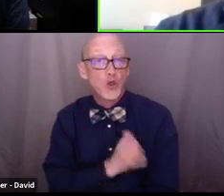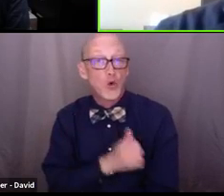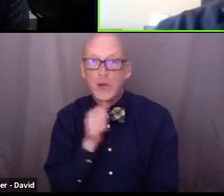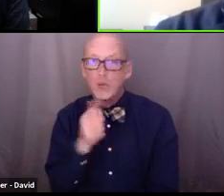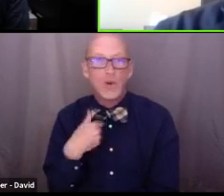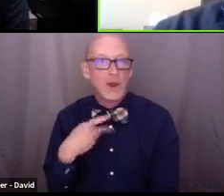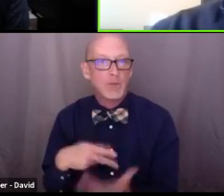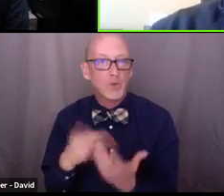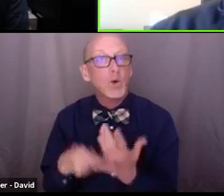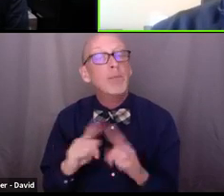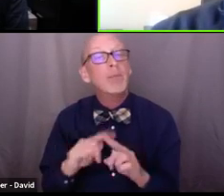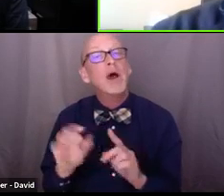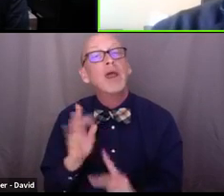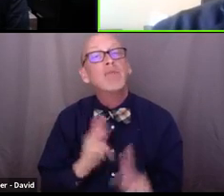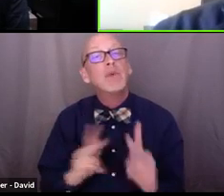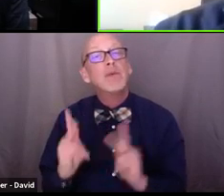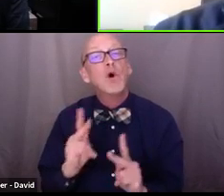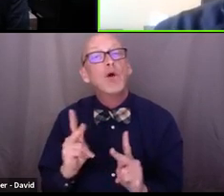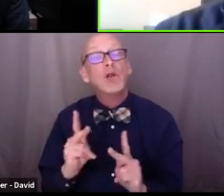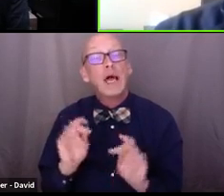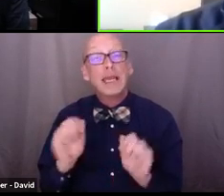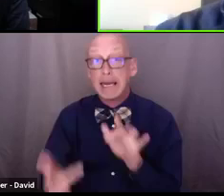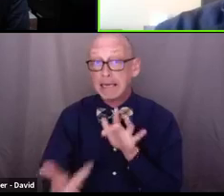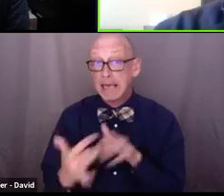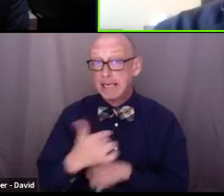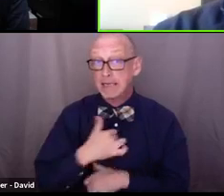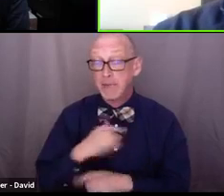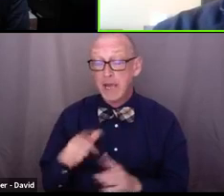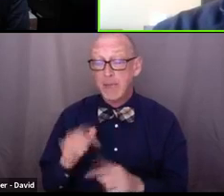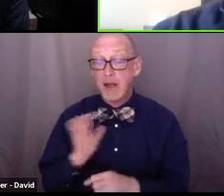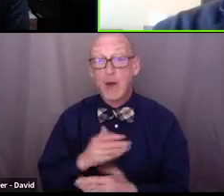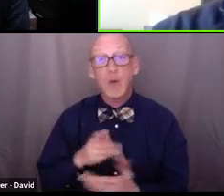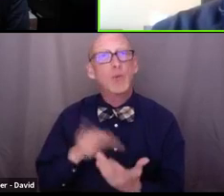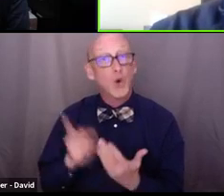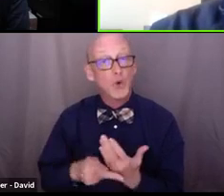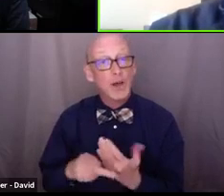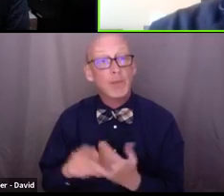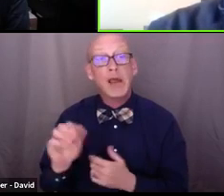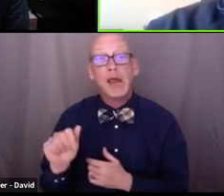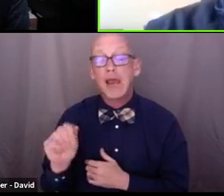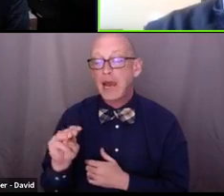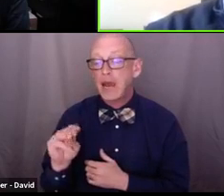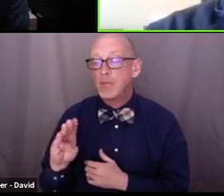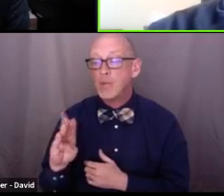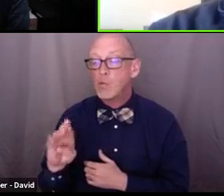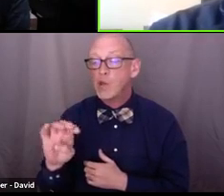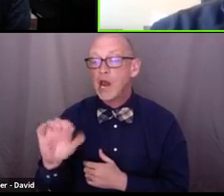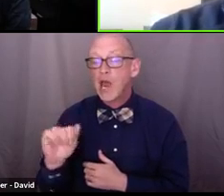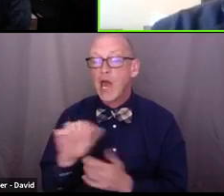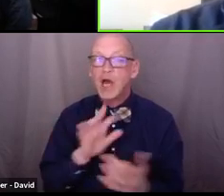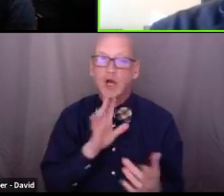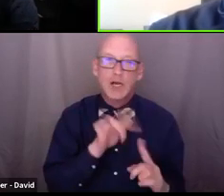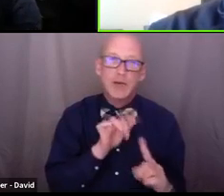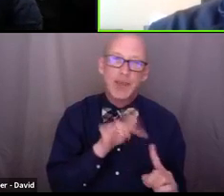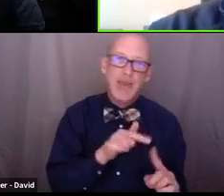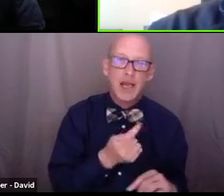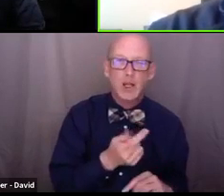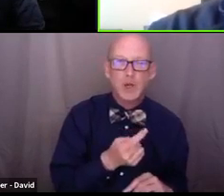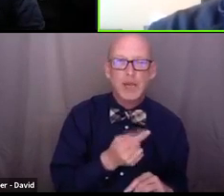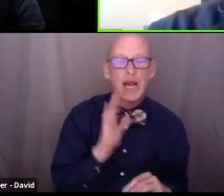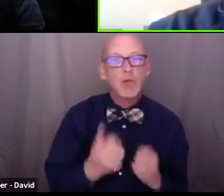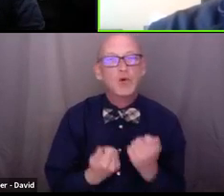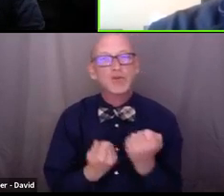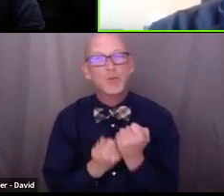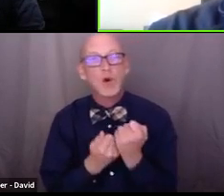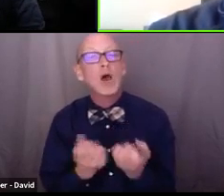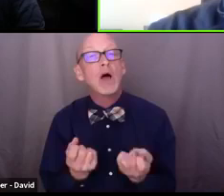our programs, they can contact me directly. And Ambria touched on this earlier, and I'll kind of reinforce it, is that a